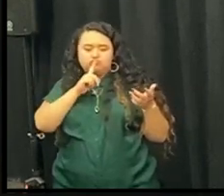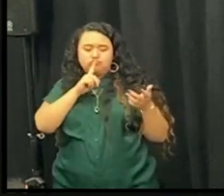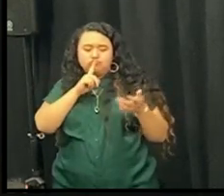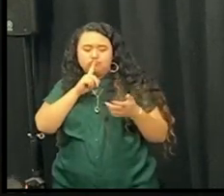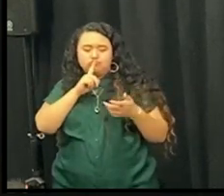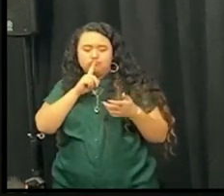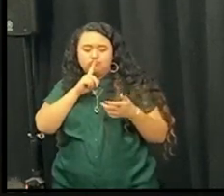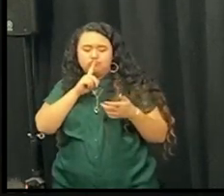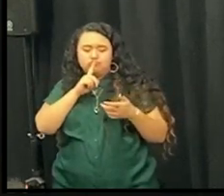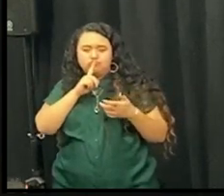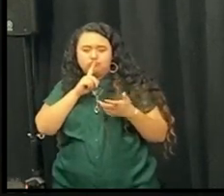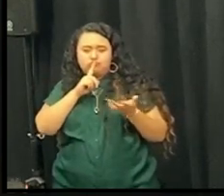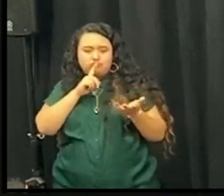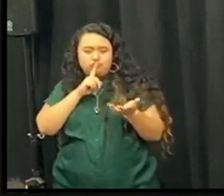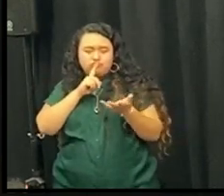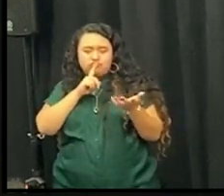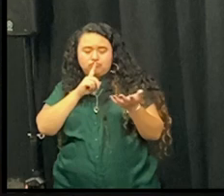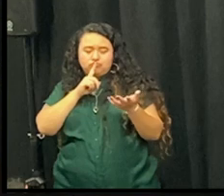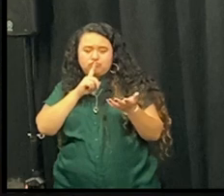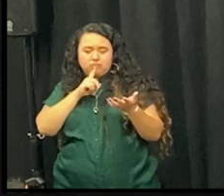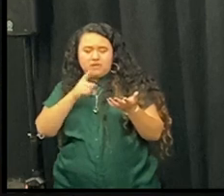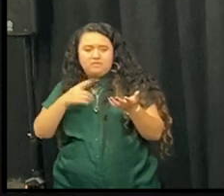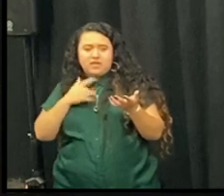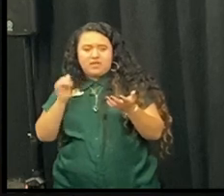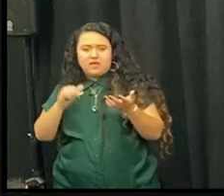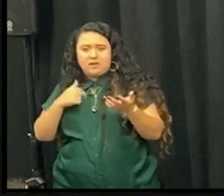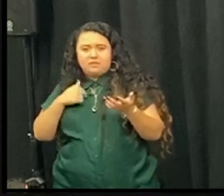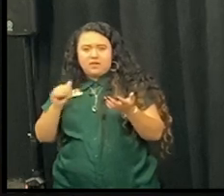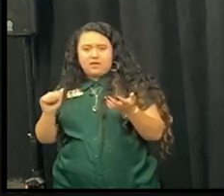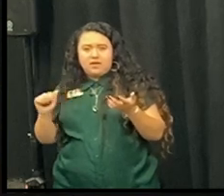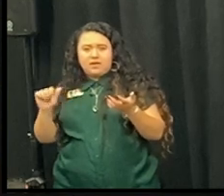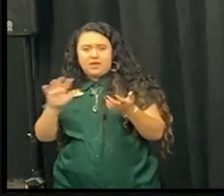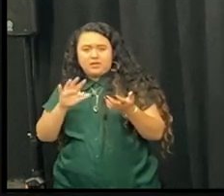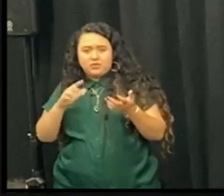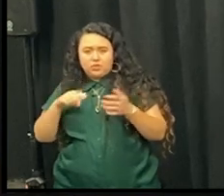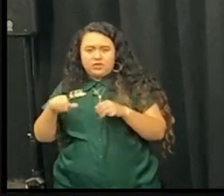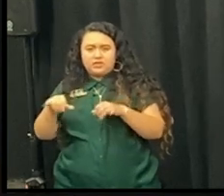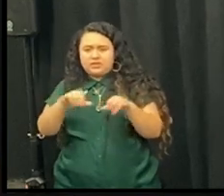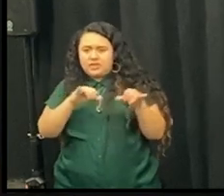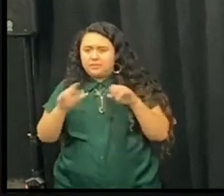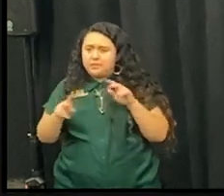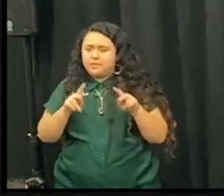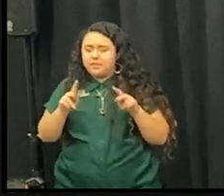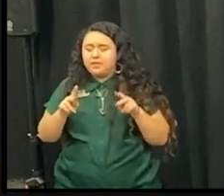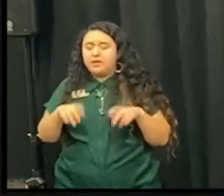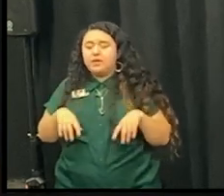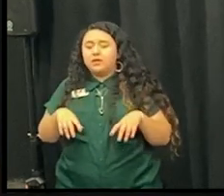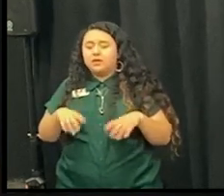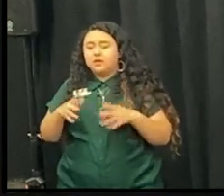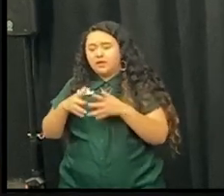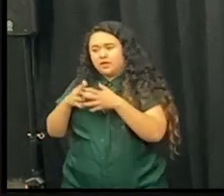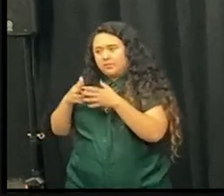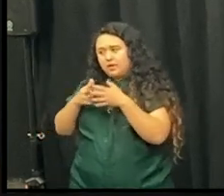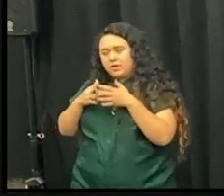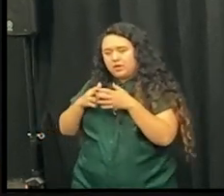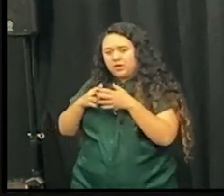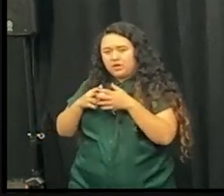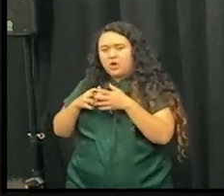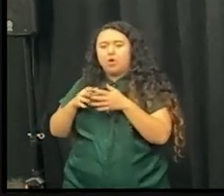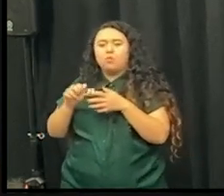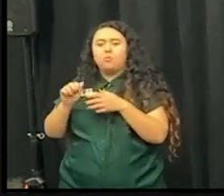really like, you know, I never really felt like we're like the same people. But in America, we're kind of all clumped